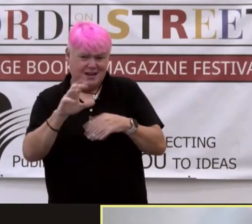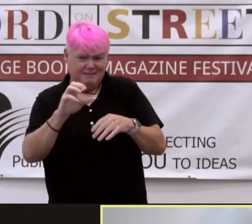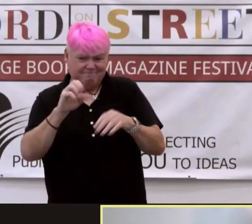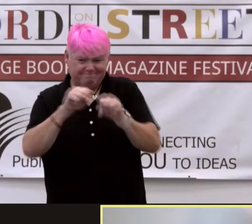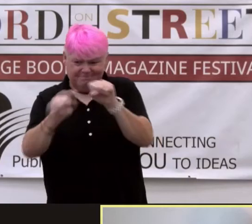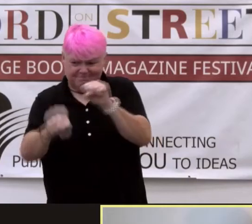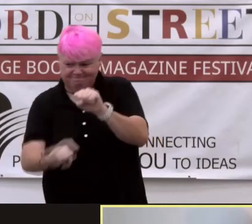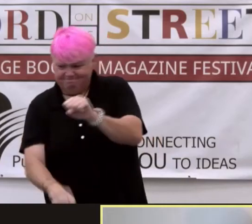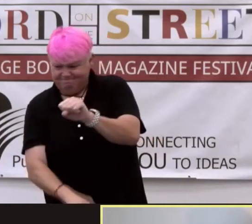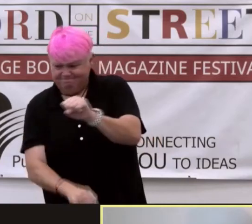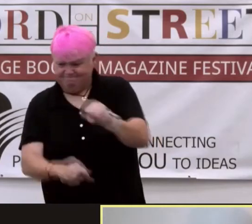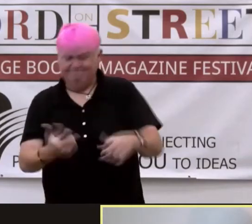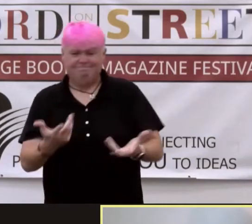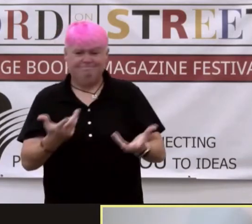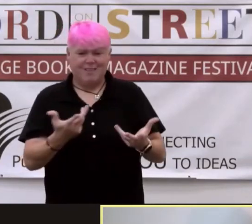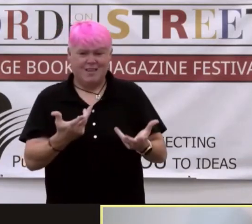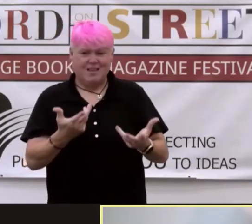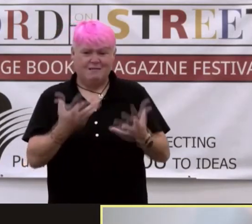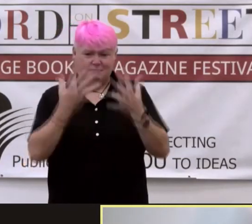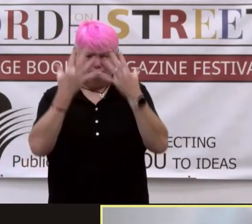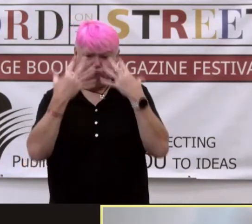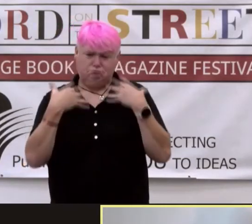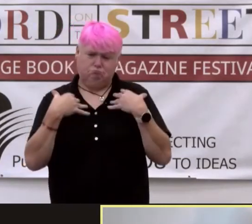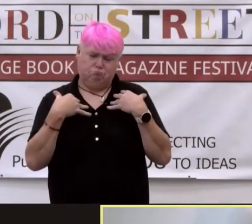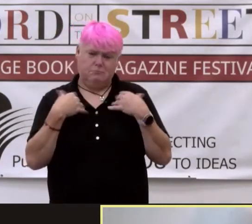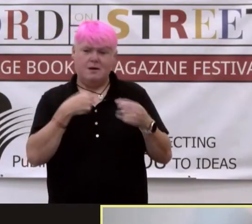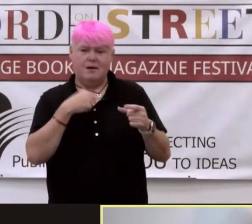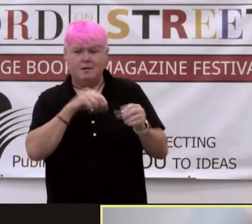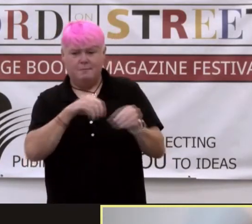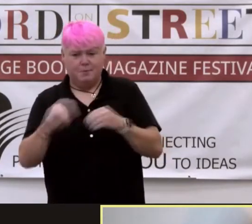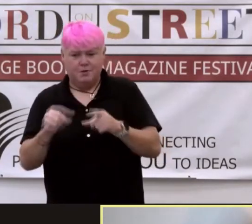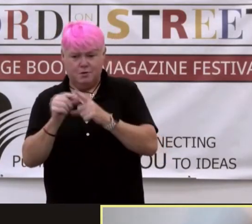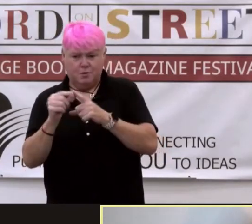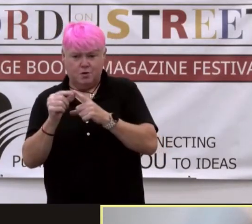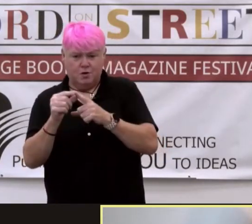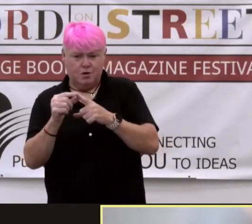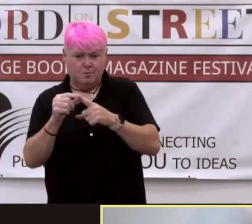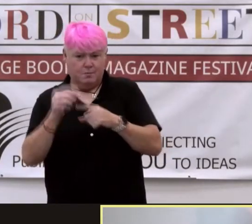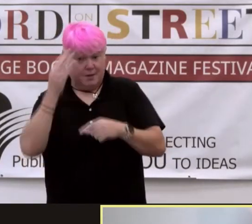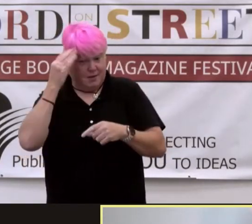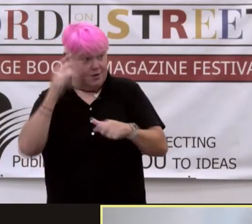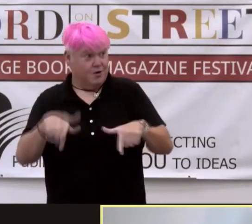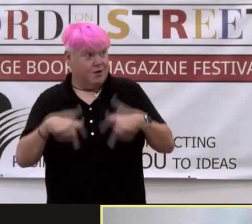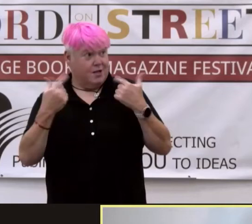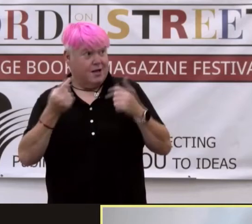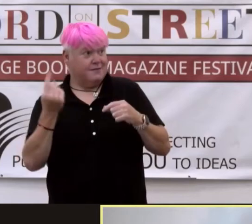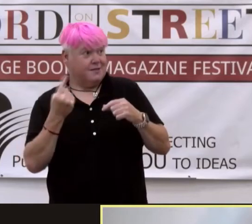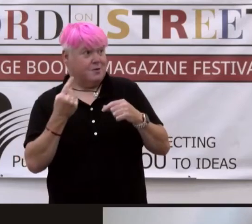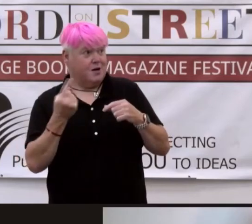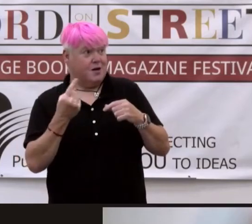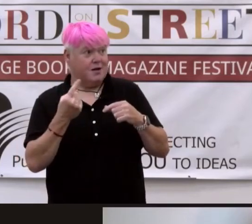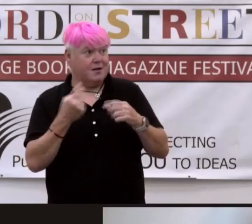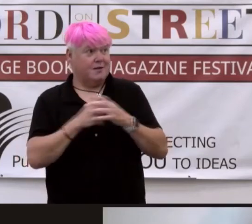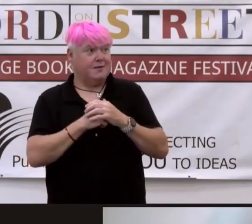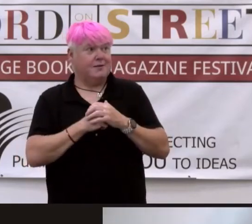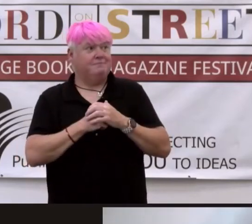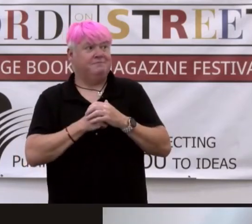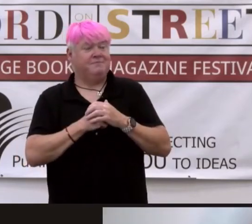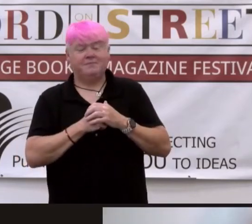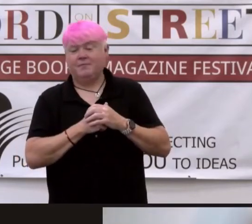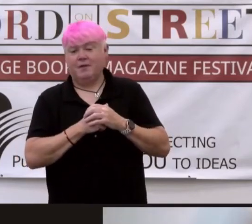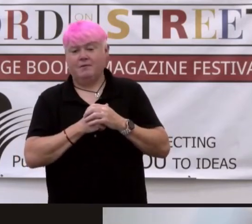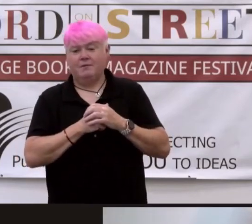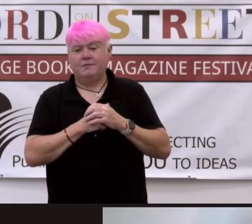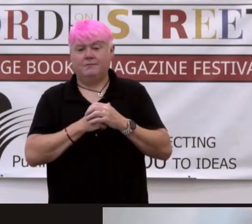you're like, okay, I'm putting you in a Word doc that I'll never open again, but I'll know you're alive somewhere, that kind of thing. They still exist. Yeah. So